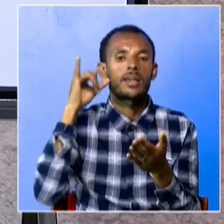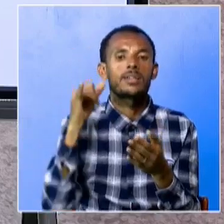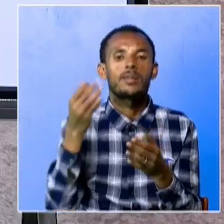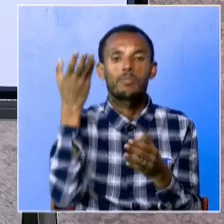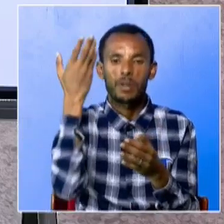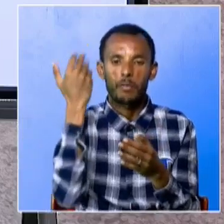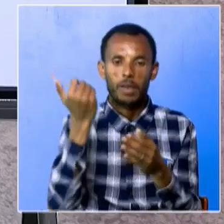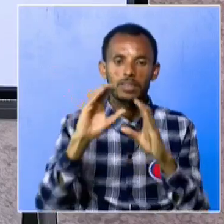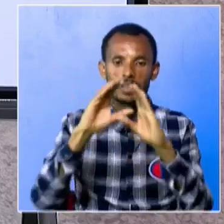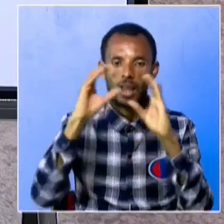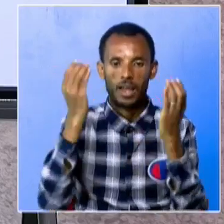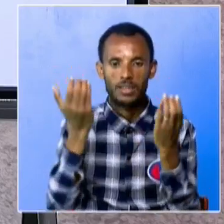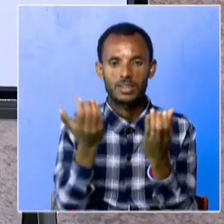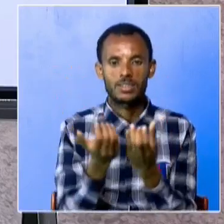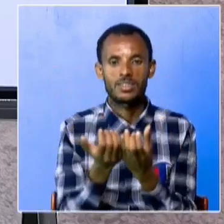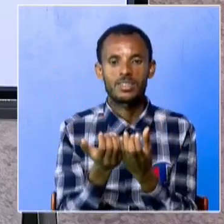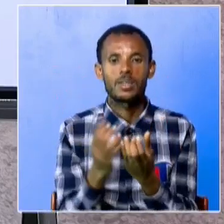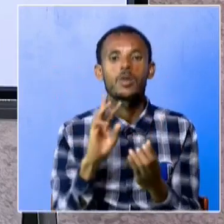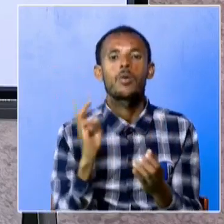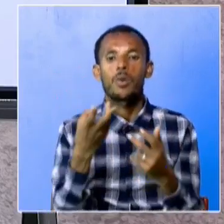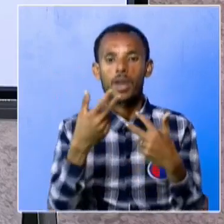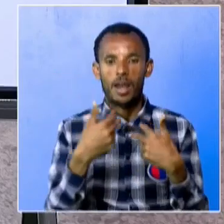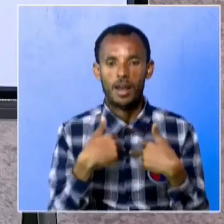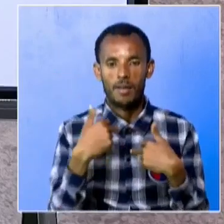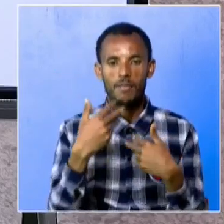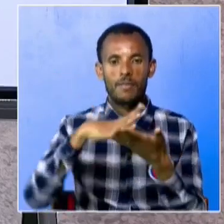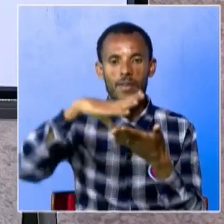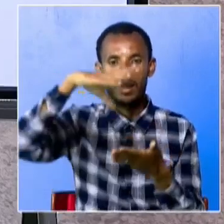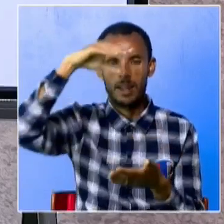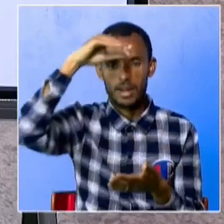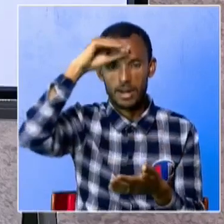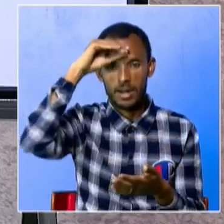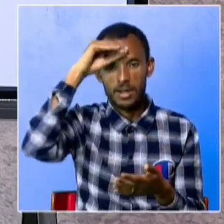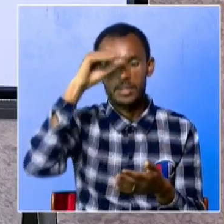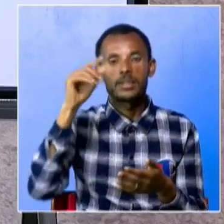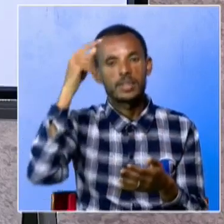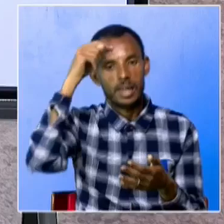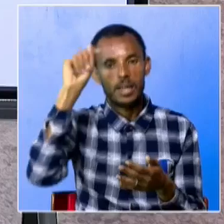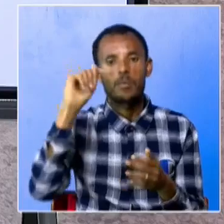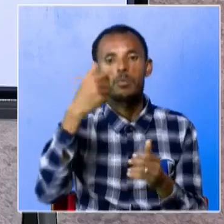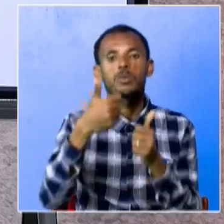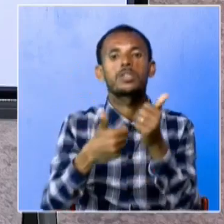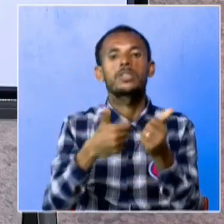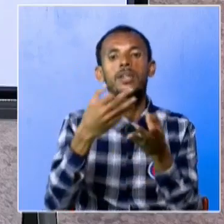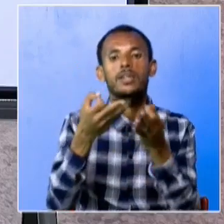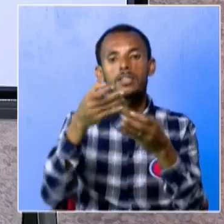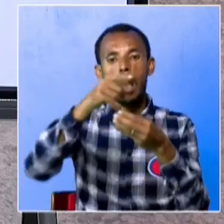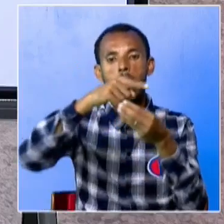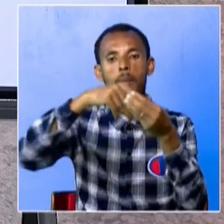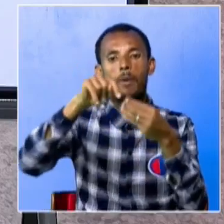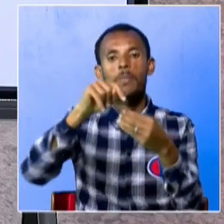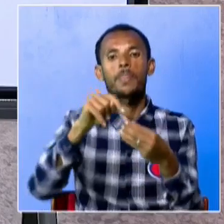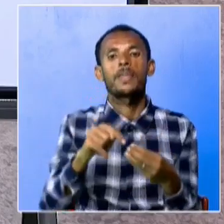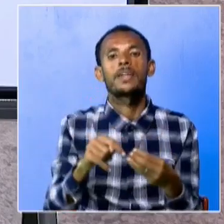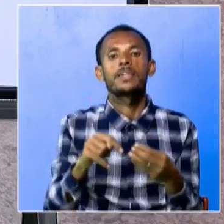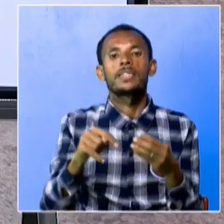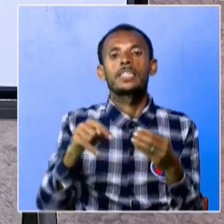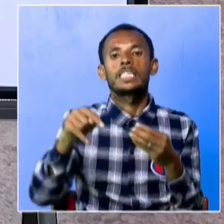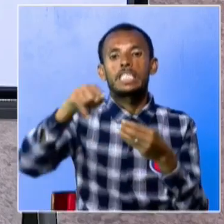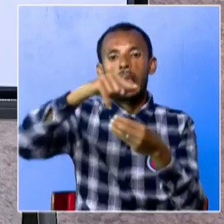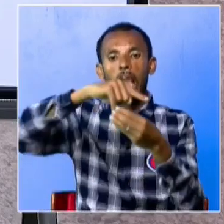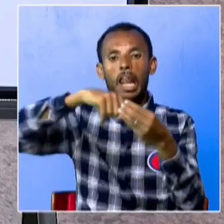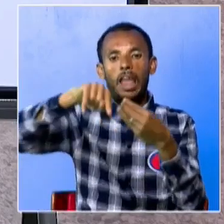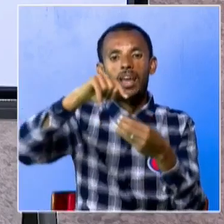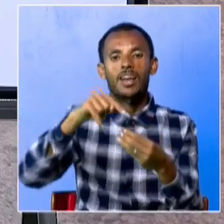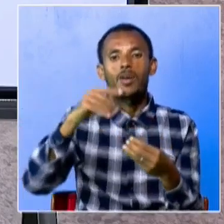our previous lesson, we have seen a certain theorem which deals about cyclic